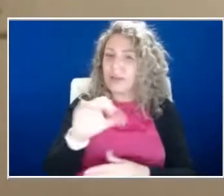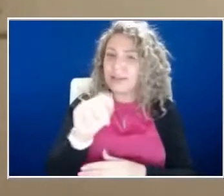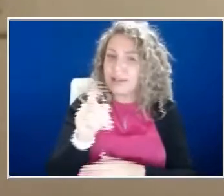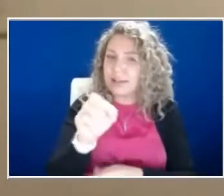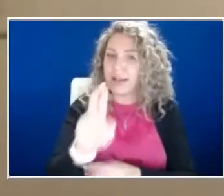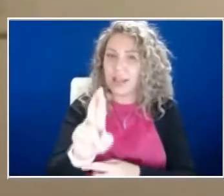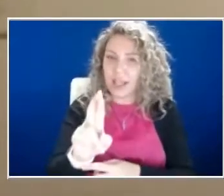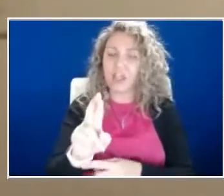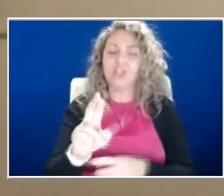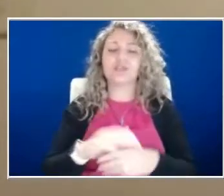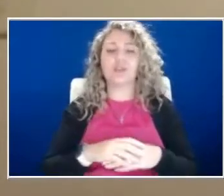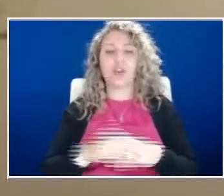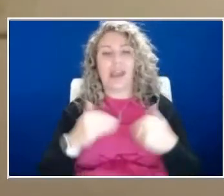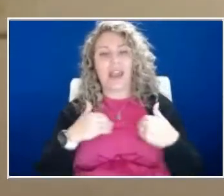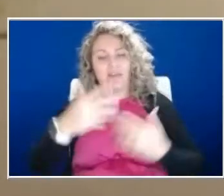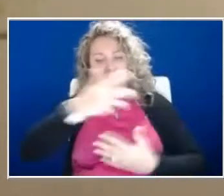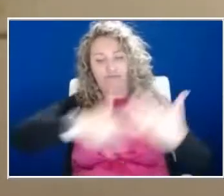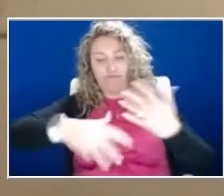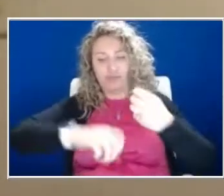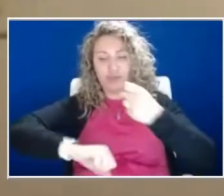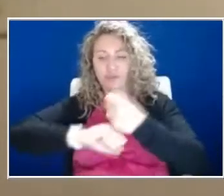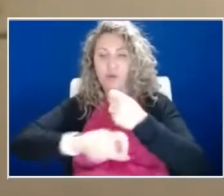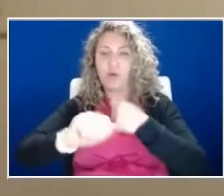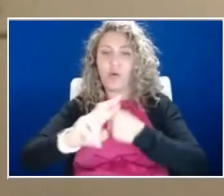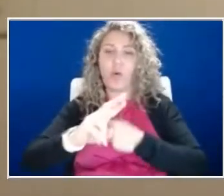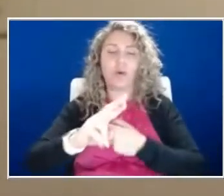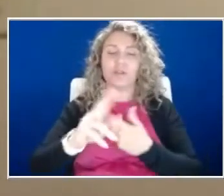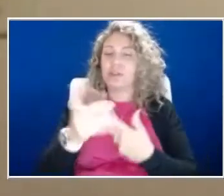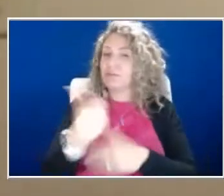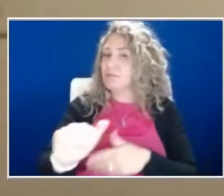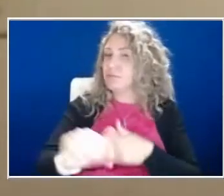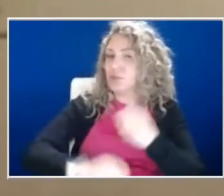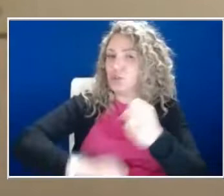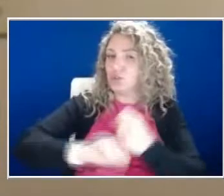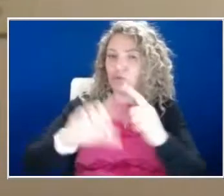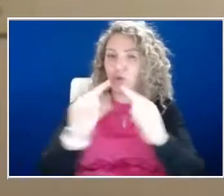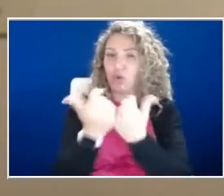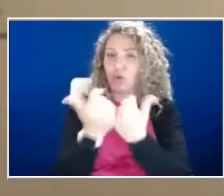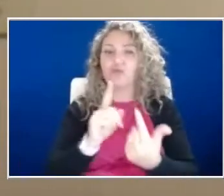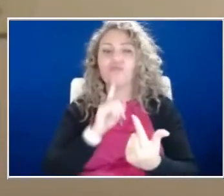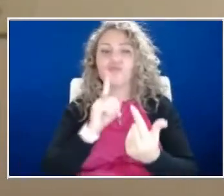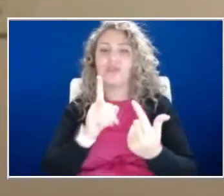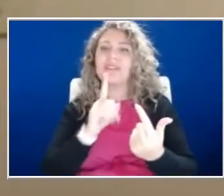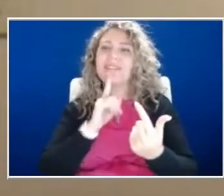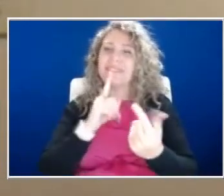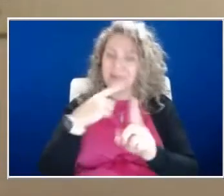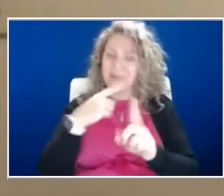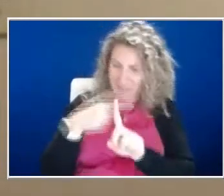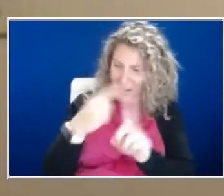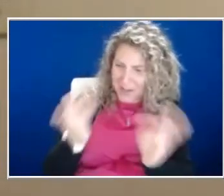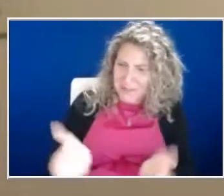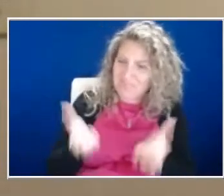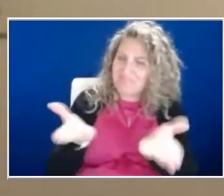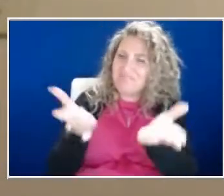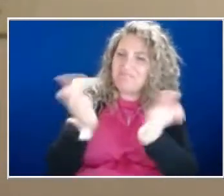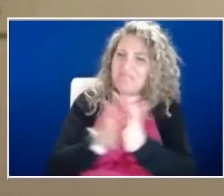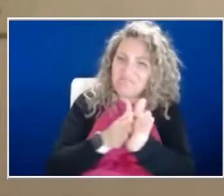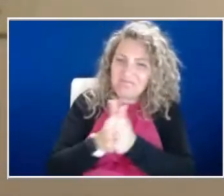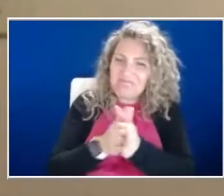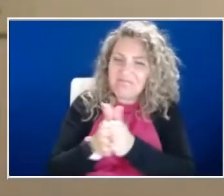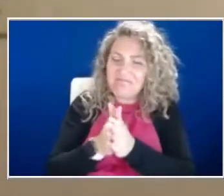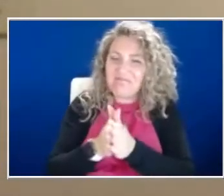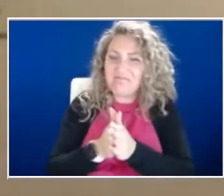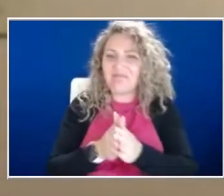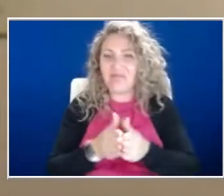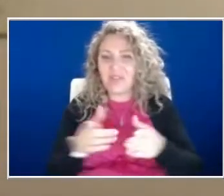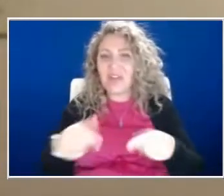have a social support group or a support group in general that really lifts you up and encourages you along